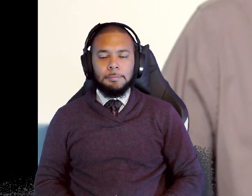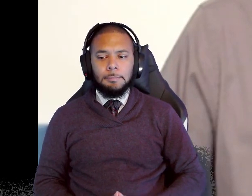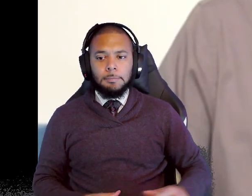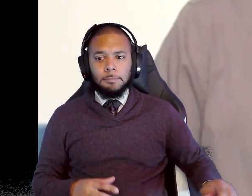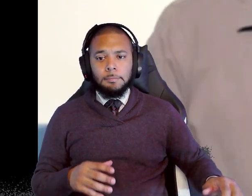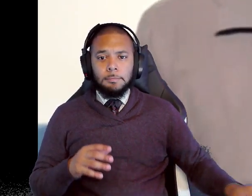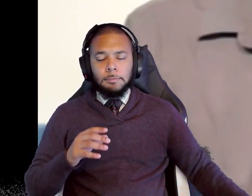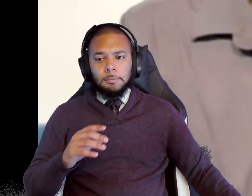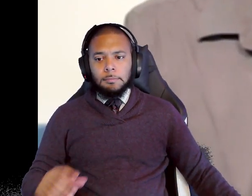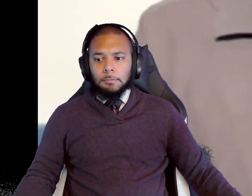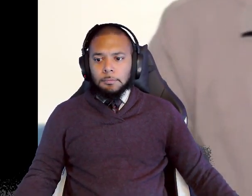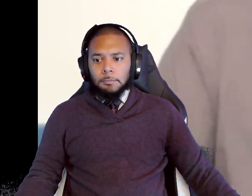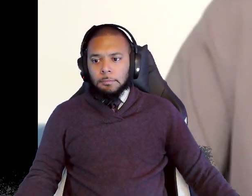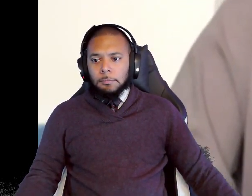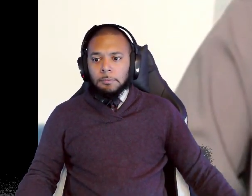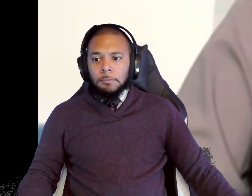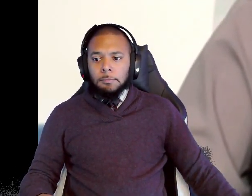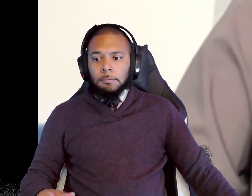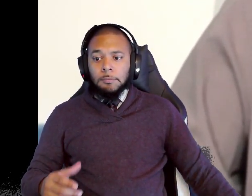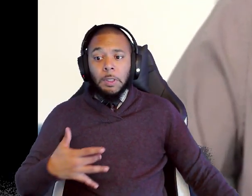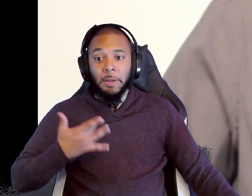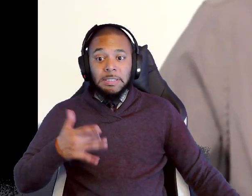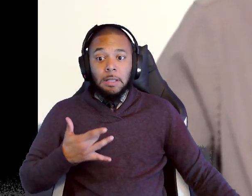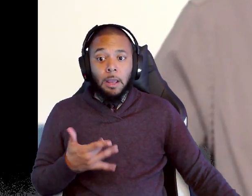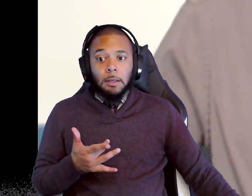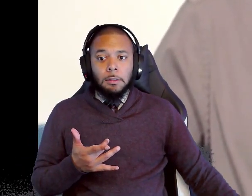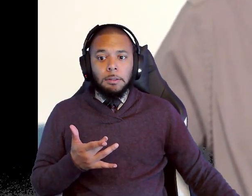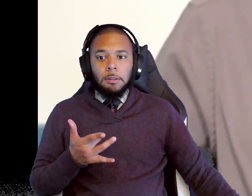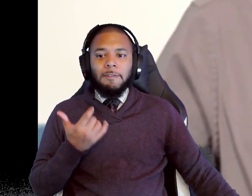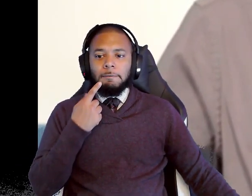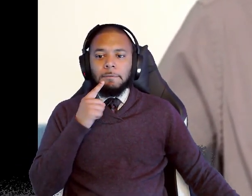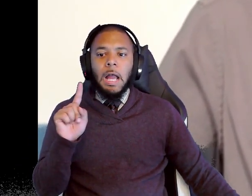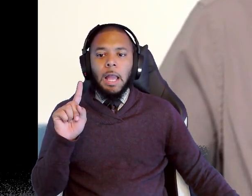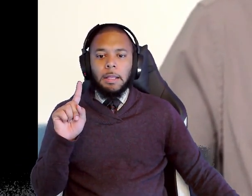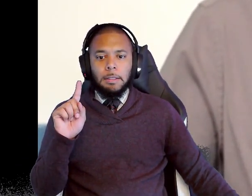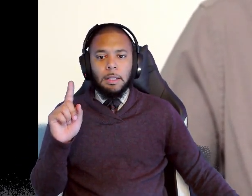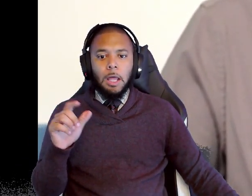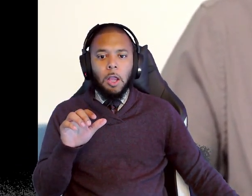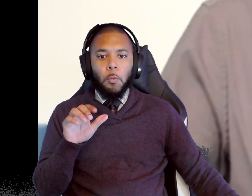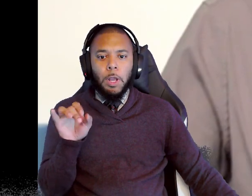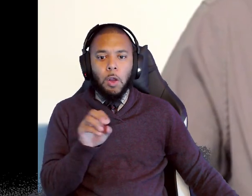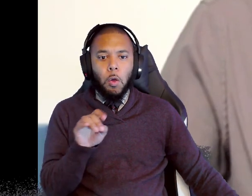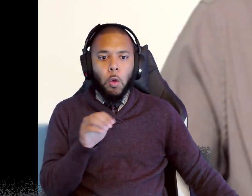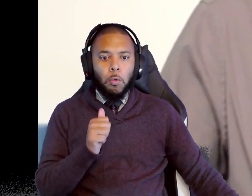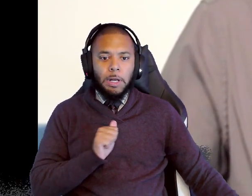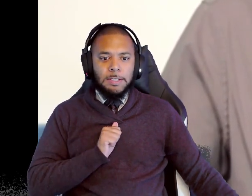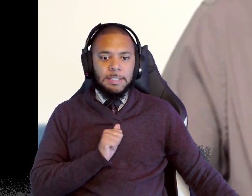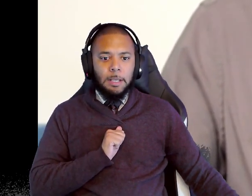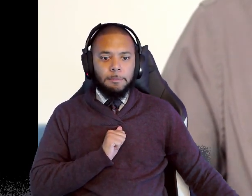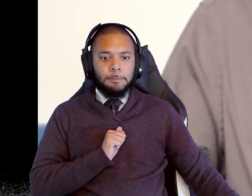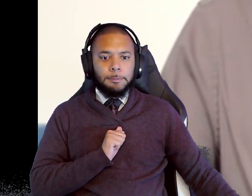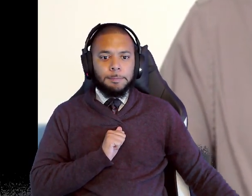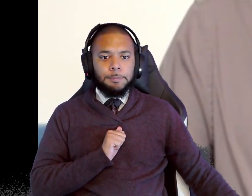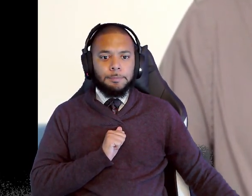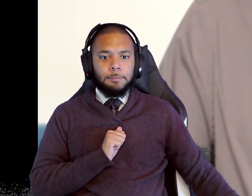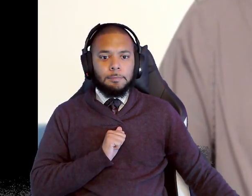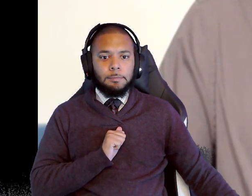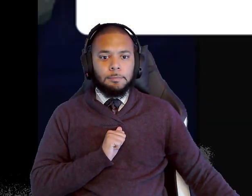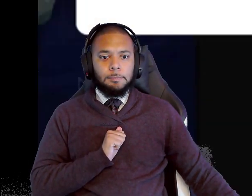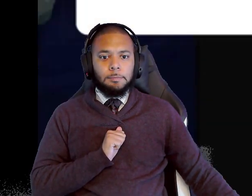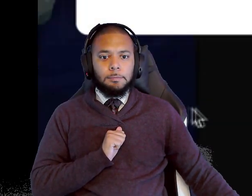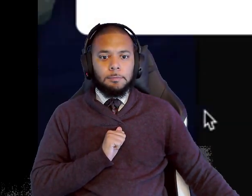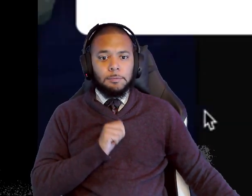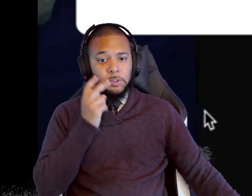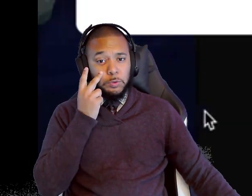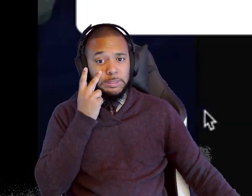all right this is really exciting we finally get to do some coding ourselves I want you to see my screen